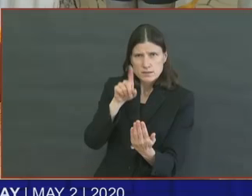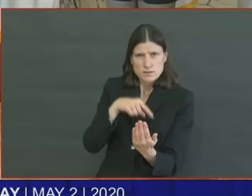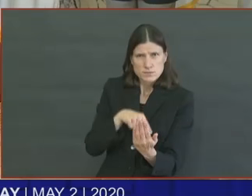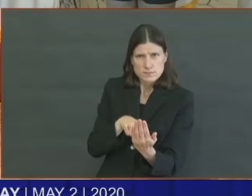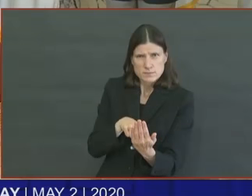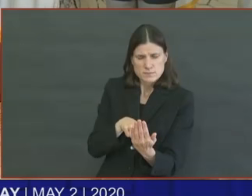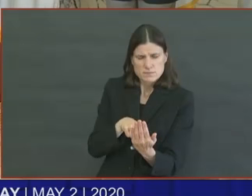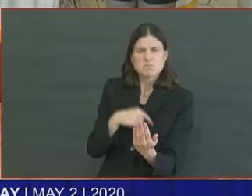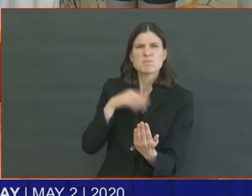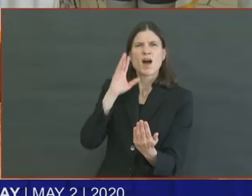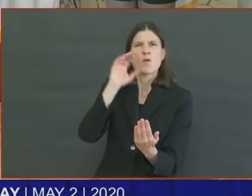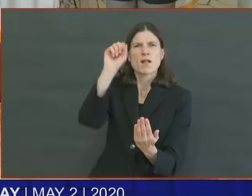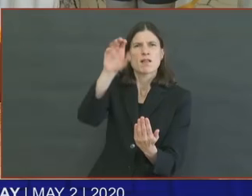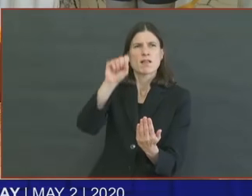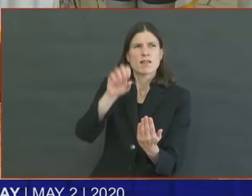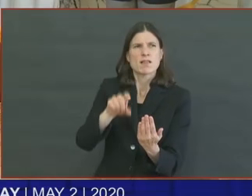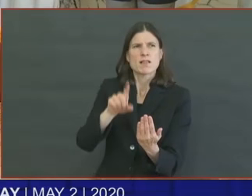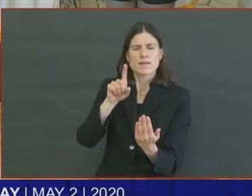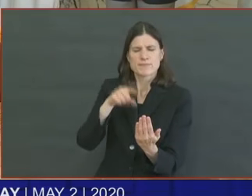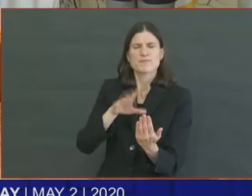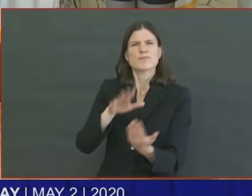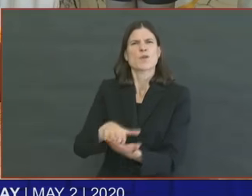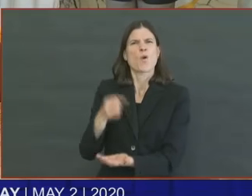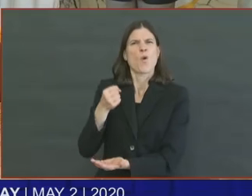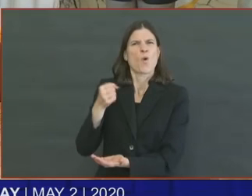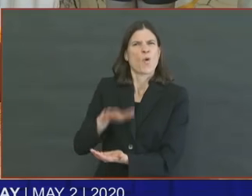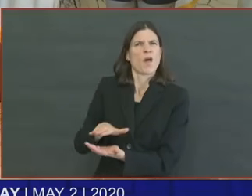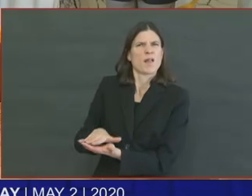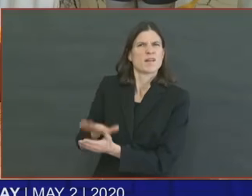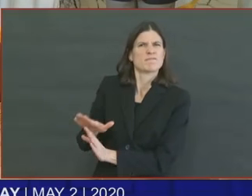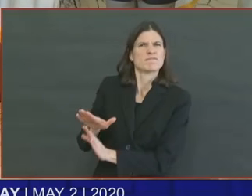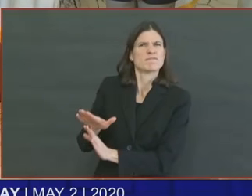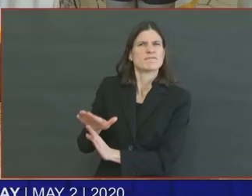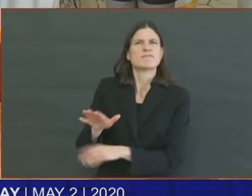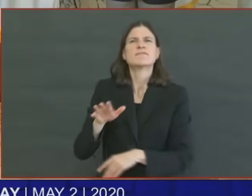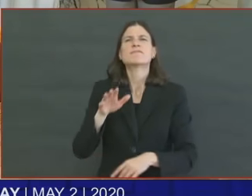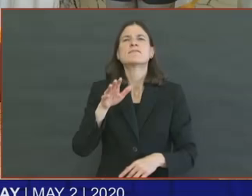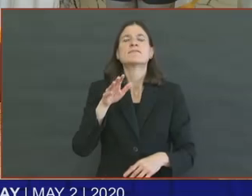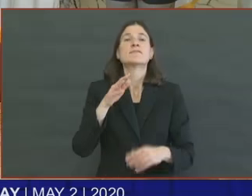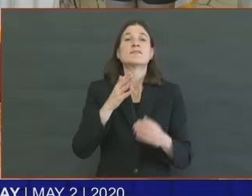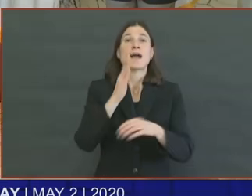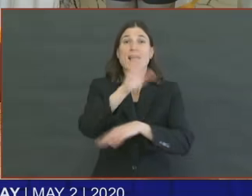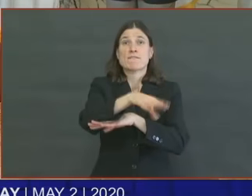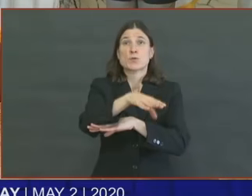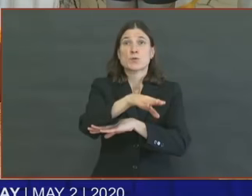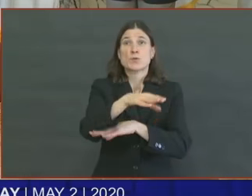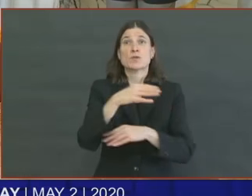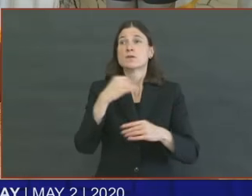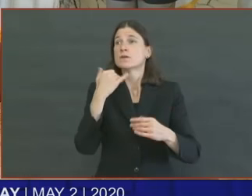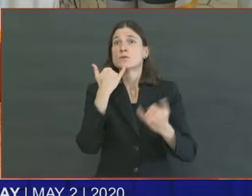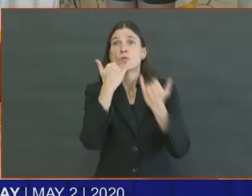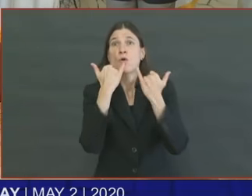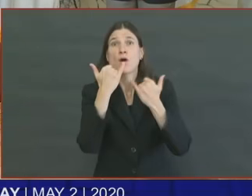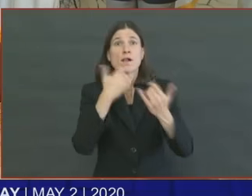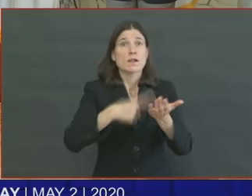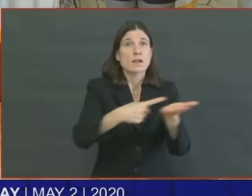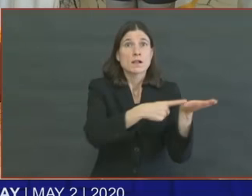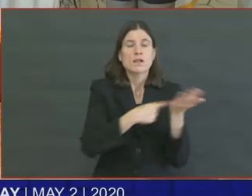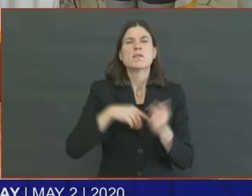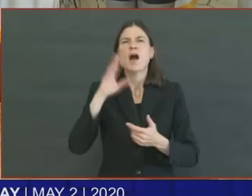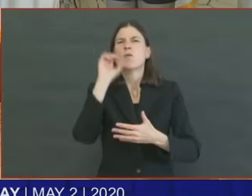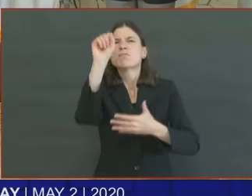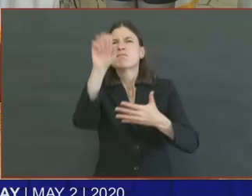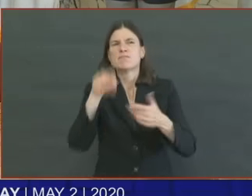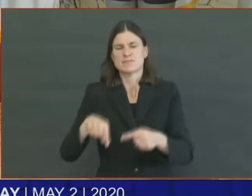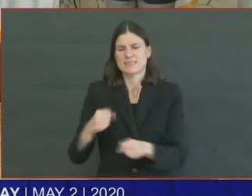the time we have the call afterwards, Nancy, so that I have that data correctly for you. But I do want to